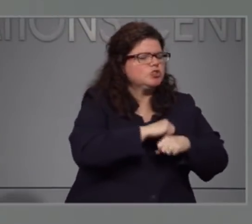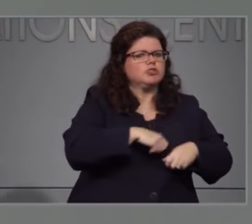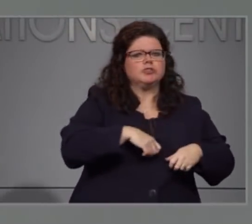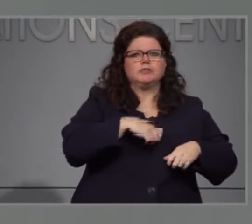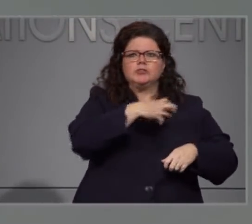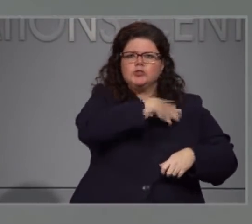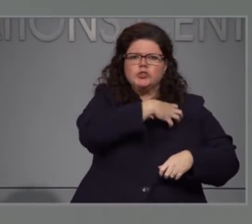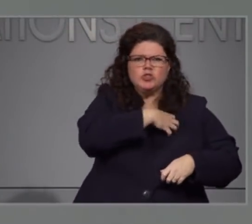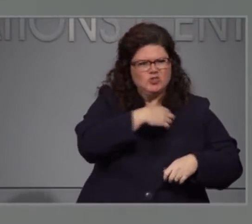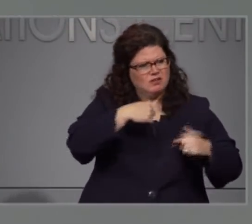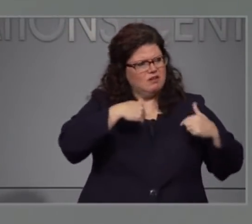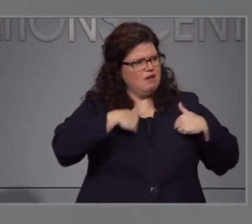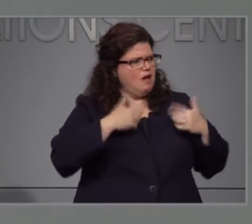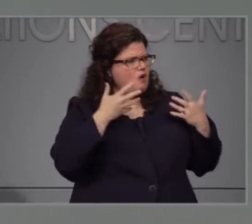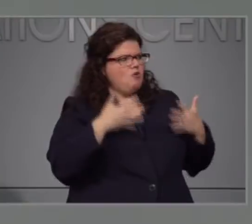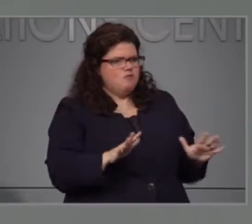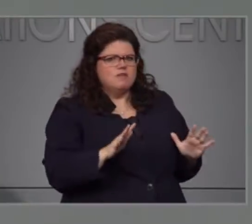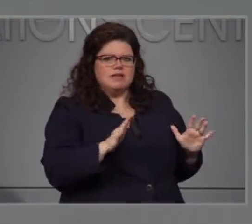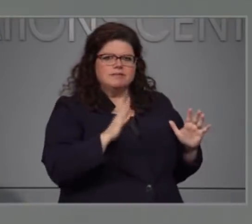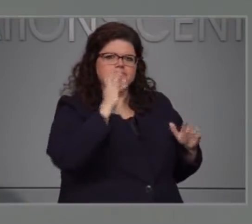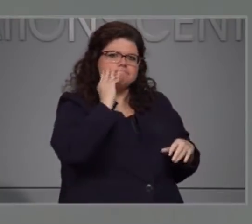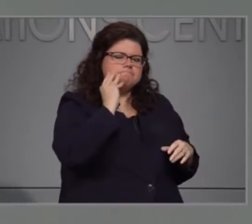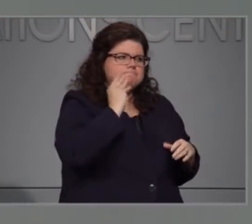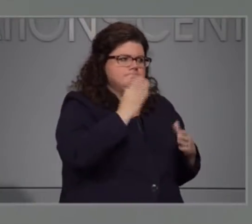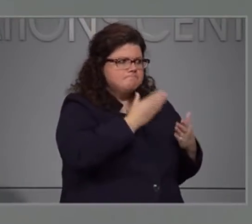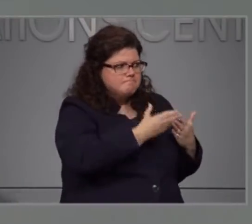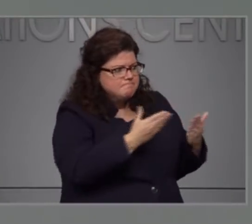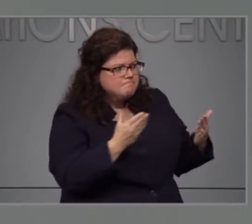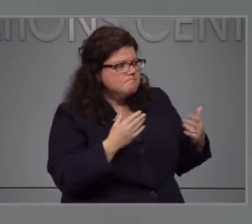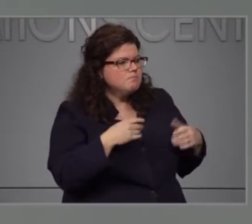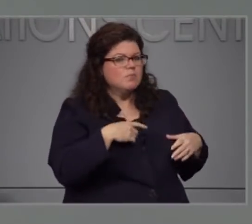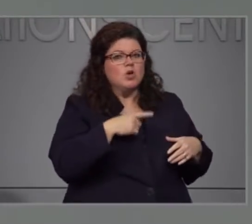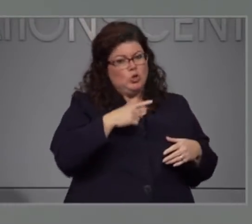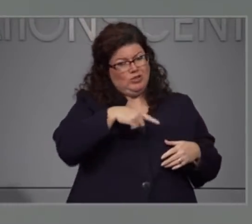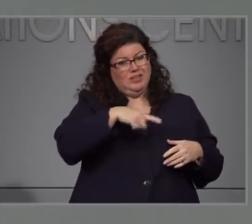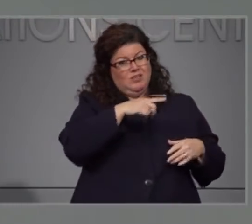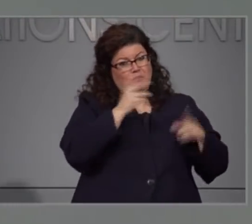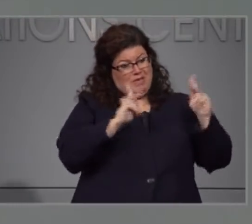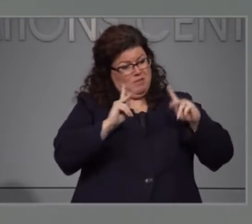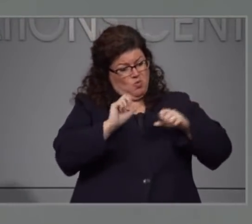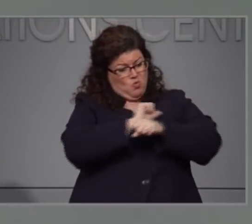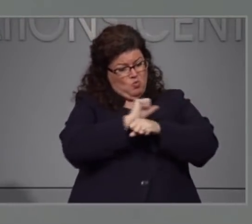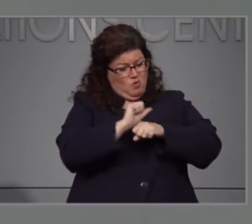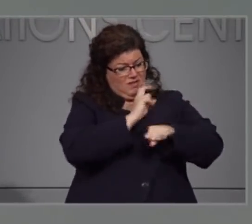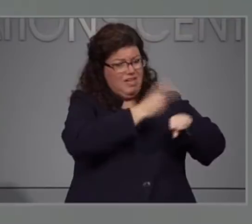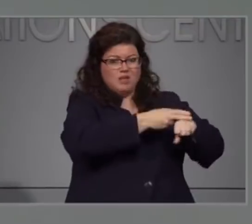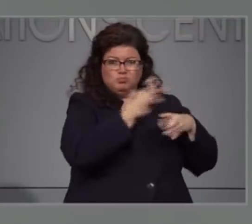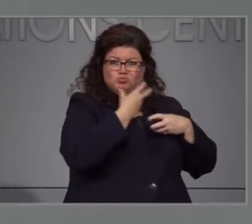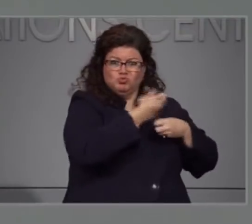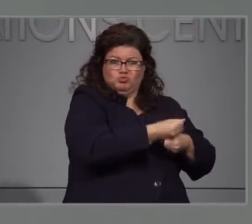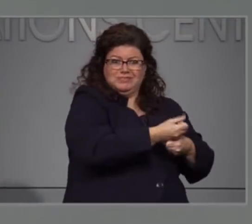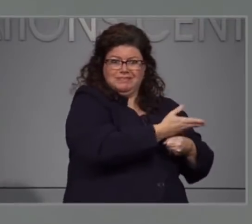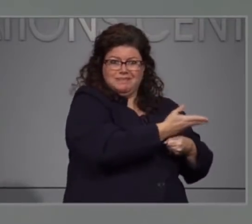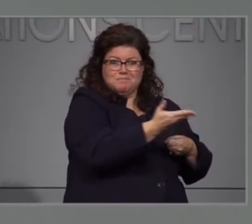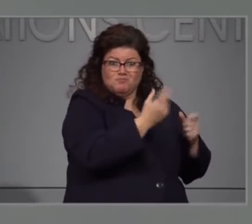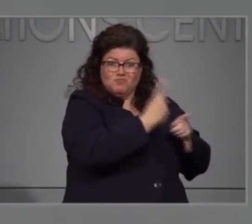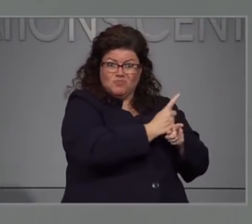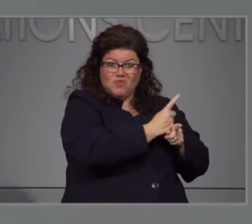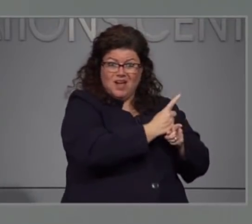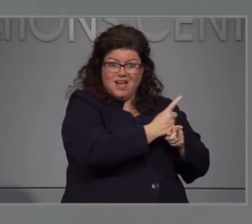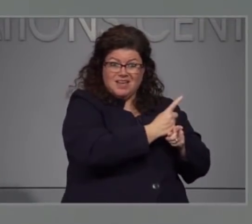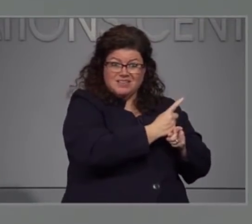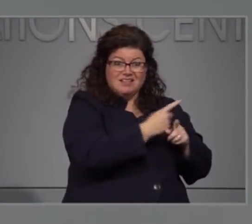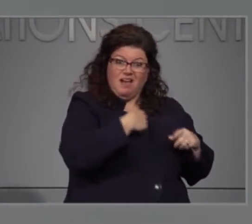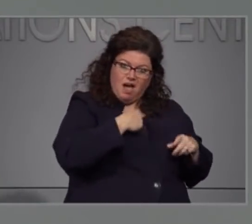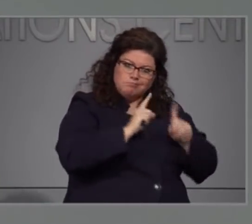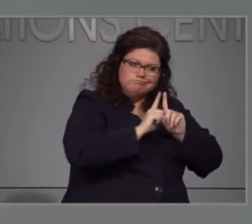security officers, all of those to whom you entrust your care when you need it most. In fact, I have walked the halls of our specialized